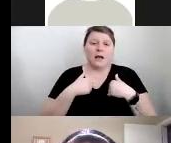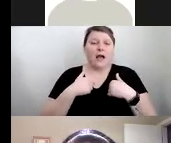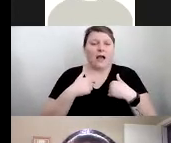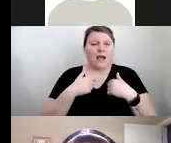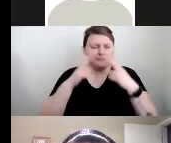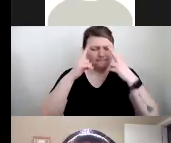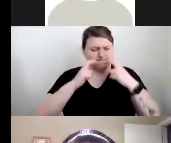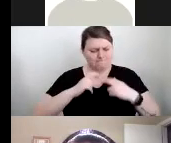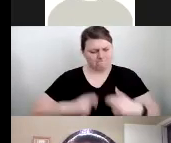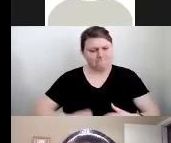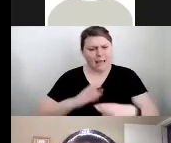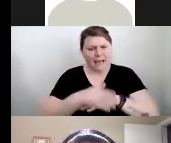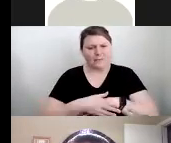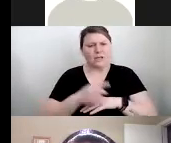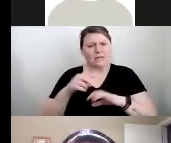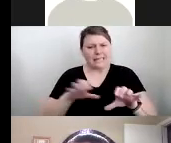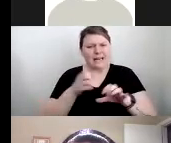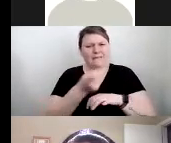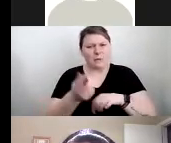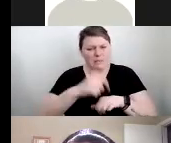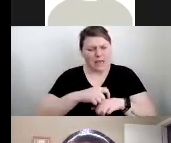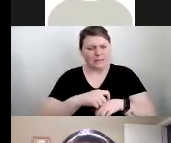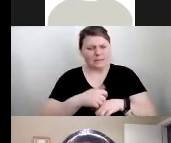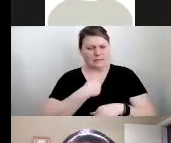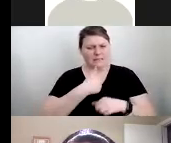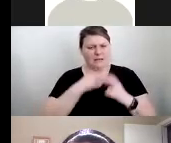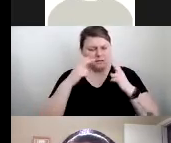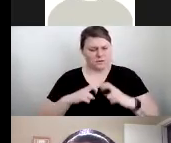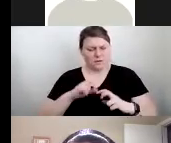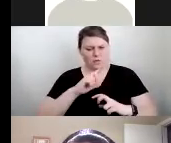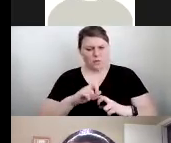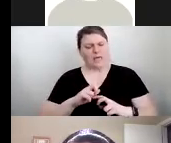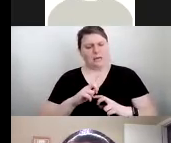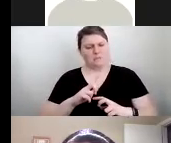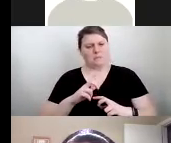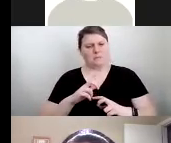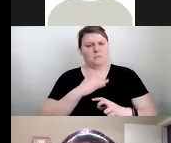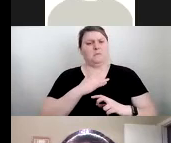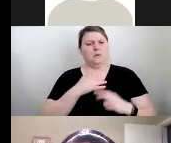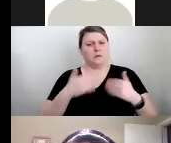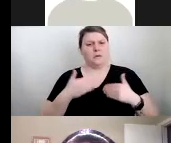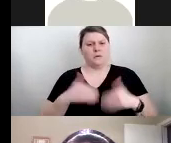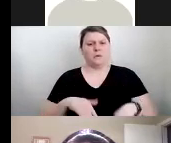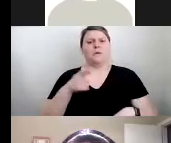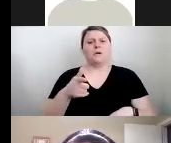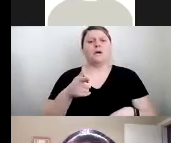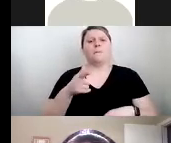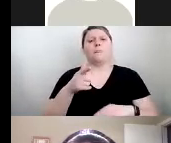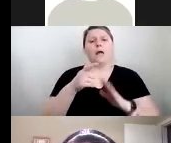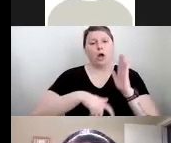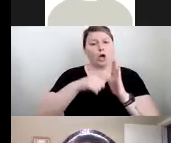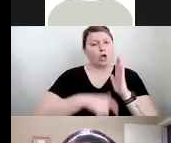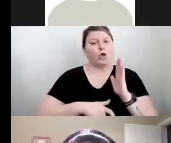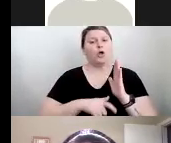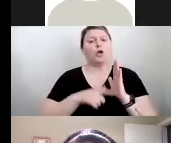this after doing this a couple times. And this really got hit home to me. This is a JAMA article. I highly suggest that you